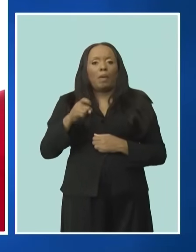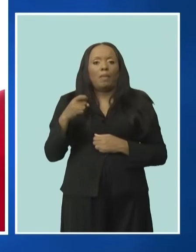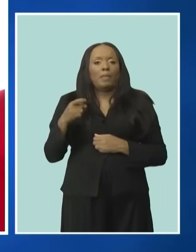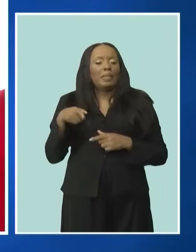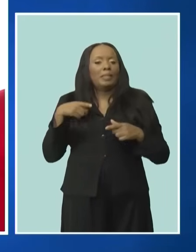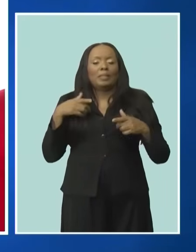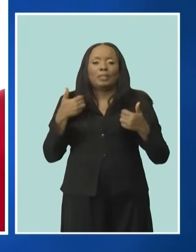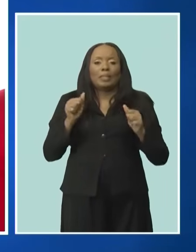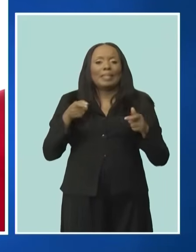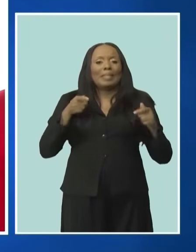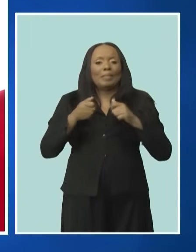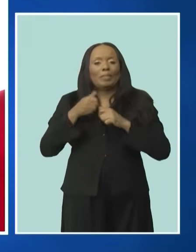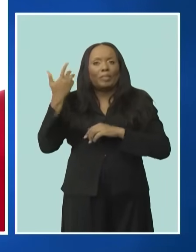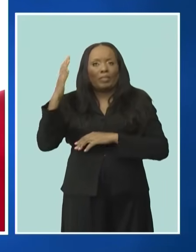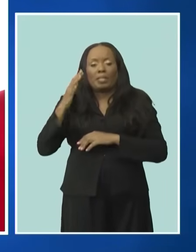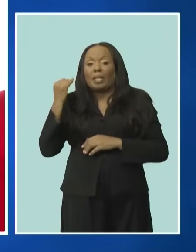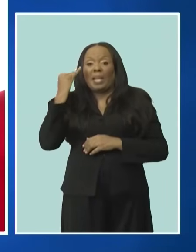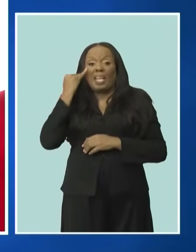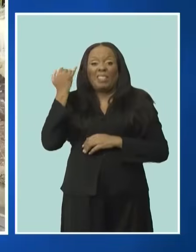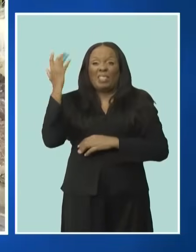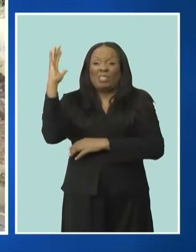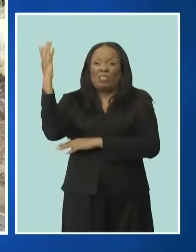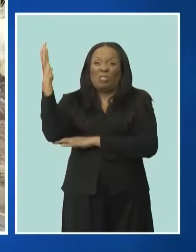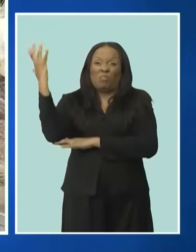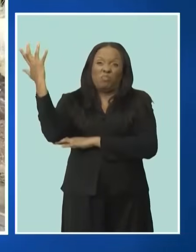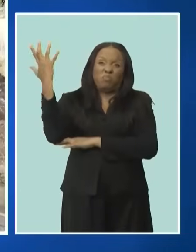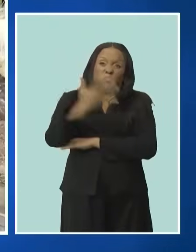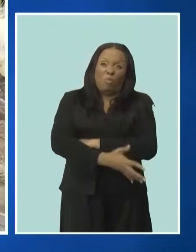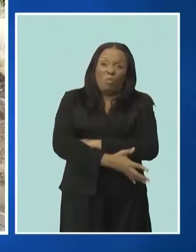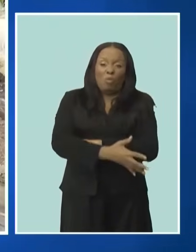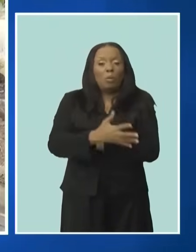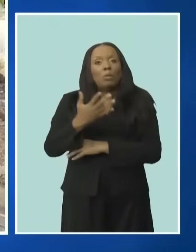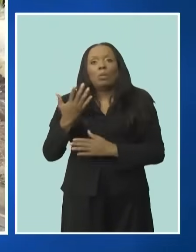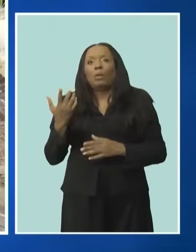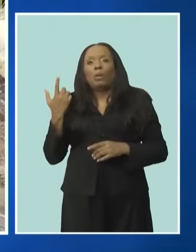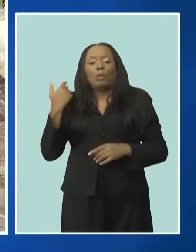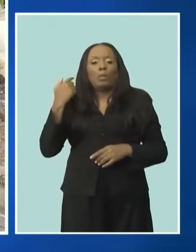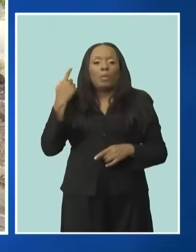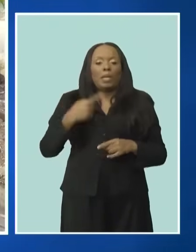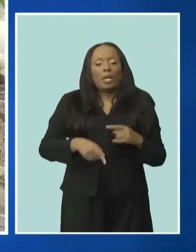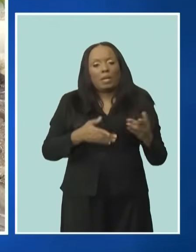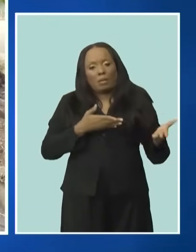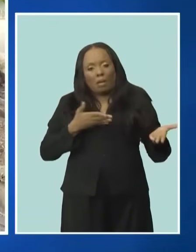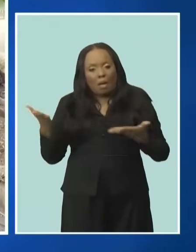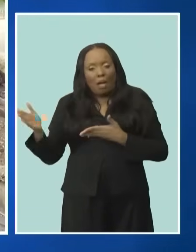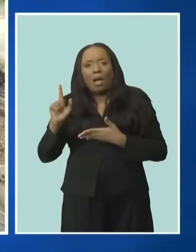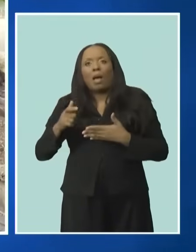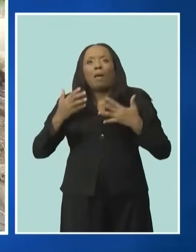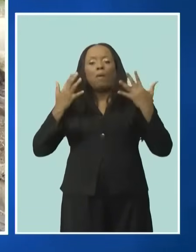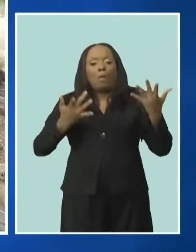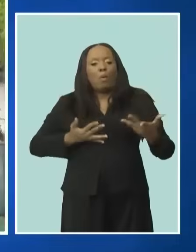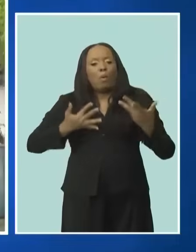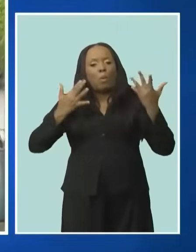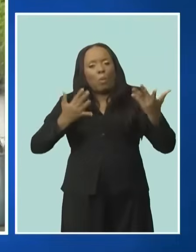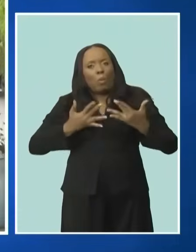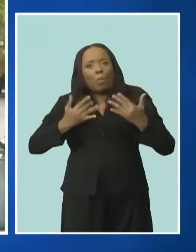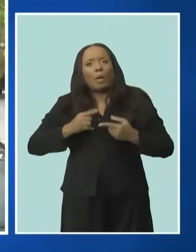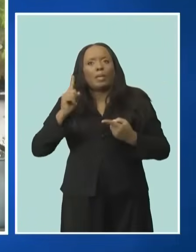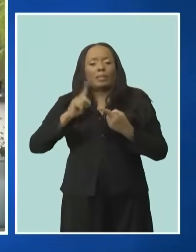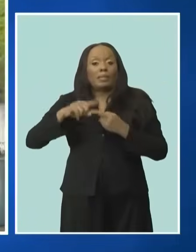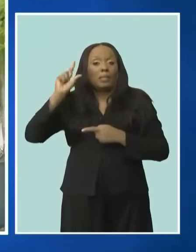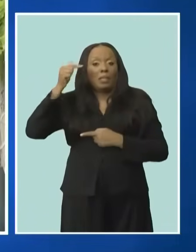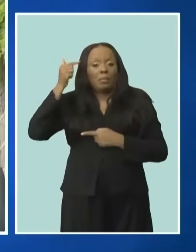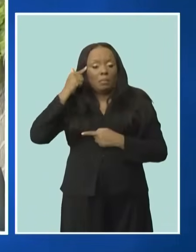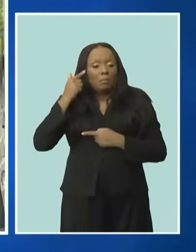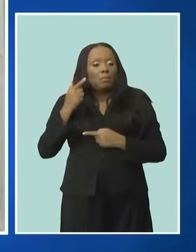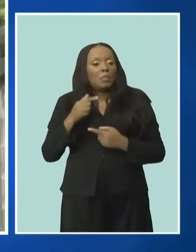tree falls, we cannot deal with it. It takes us too long to try to clear it. So normally you have to wait till the government comes, put their things in